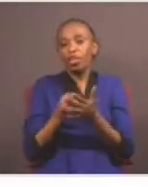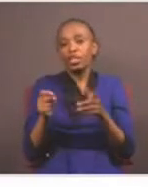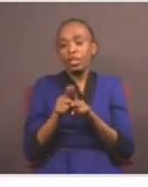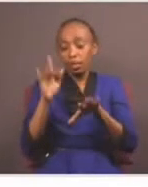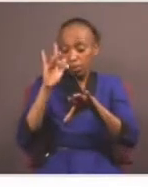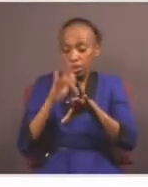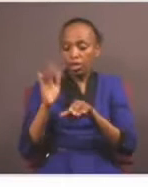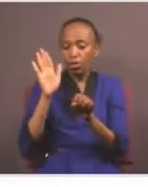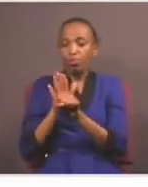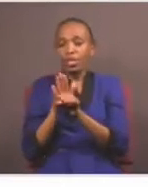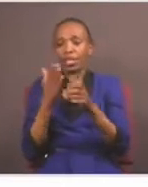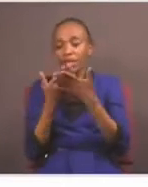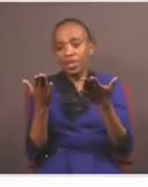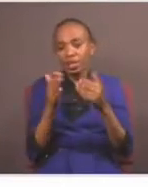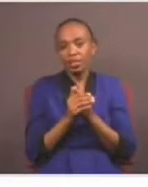touch on many things,